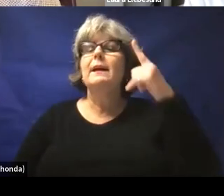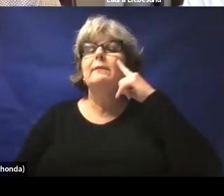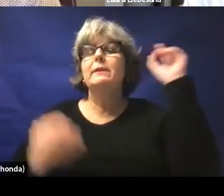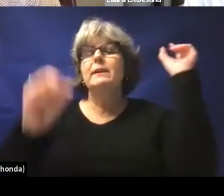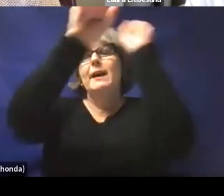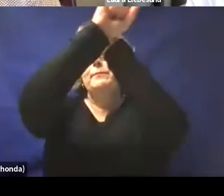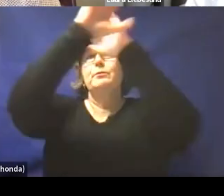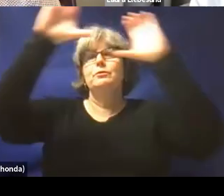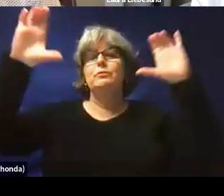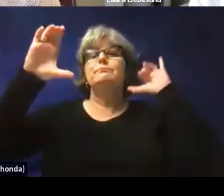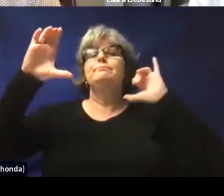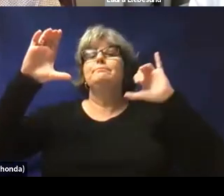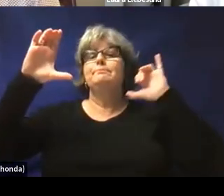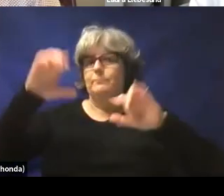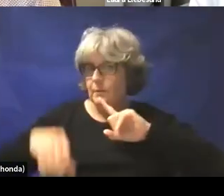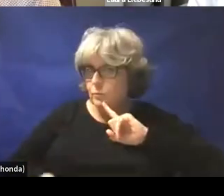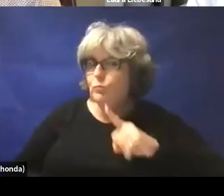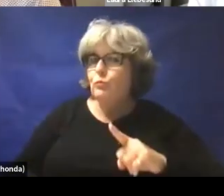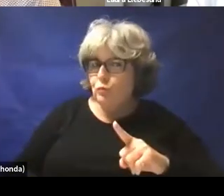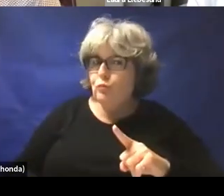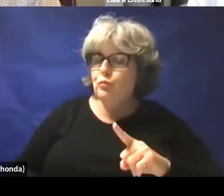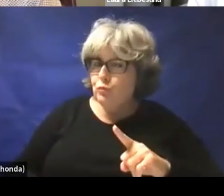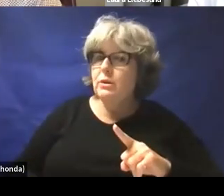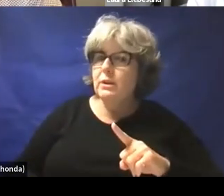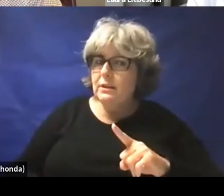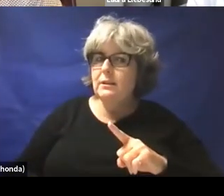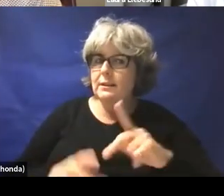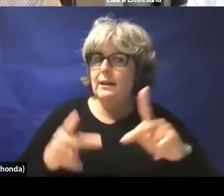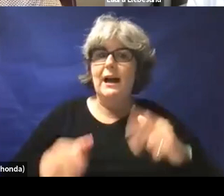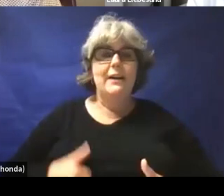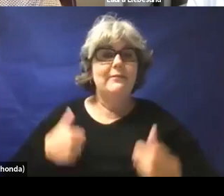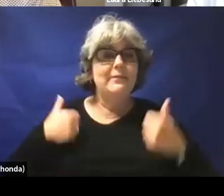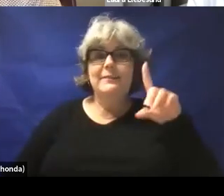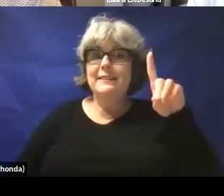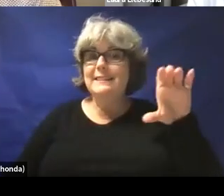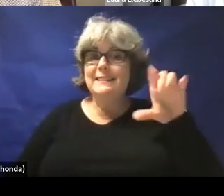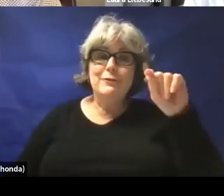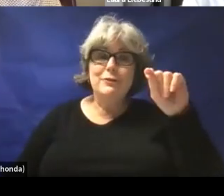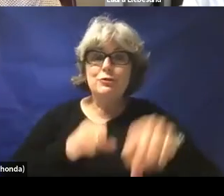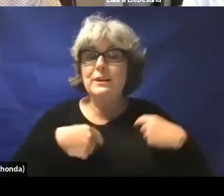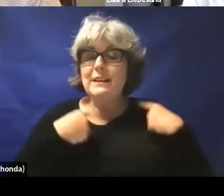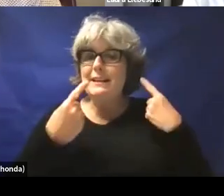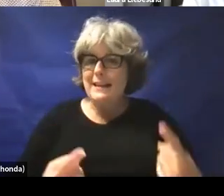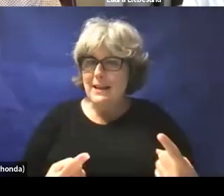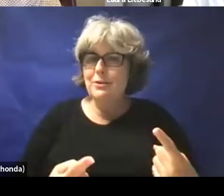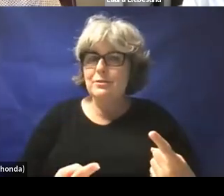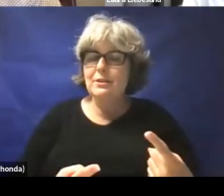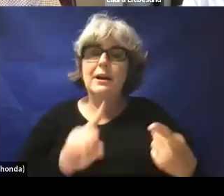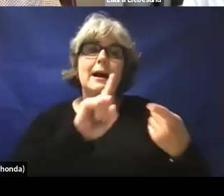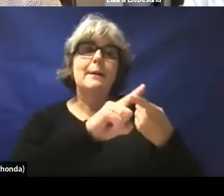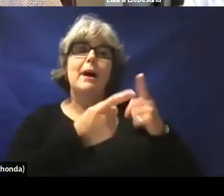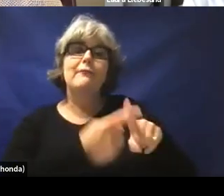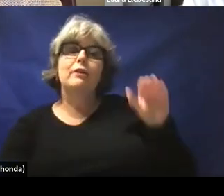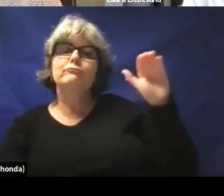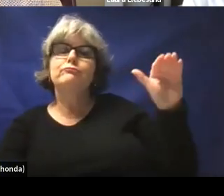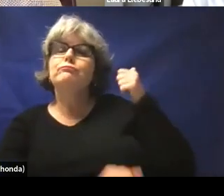head. You know, I think those are vanished places. And I've lived in DC for 20 years, and I went through the exercise of talking to a friend, you know,